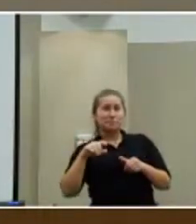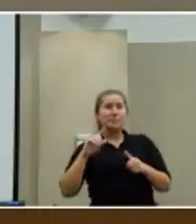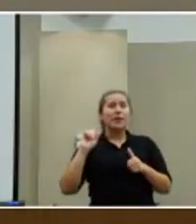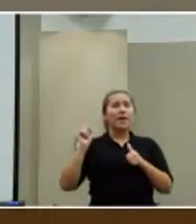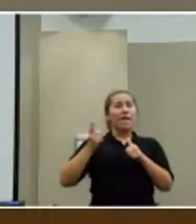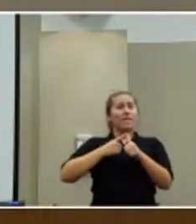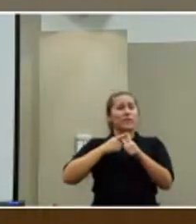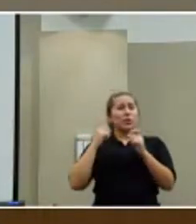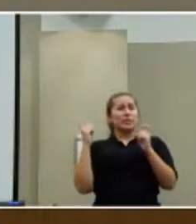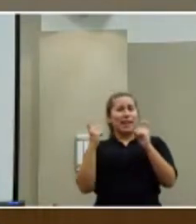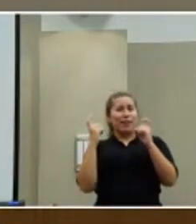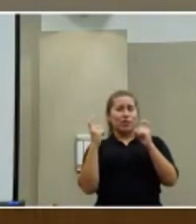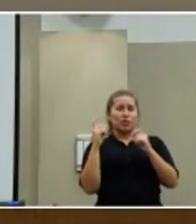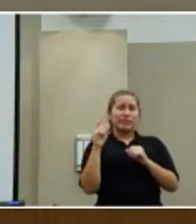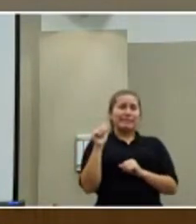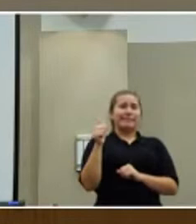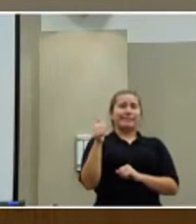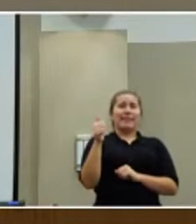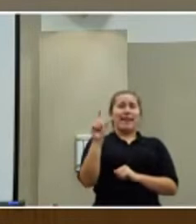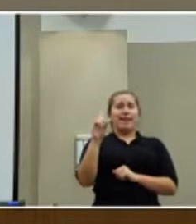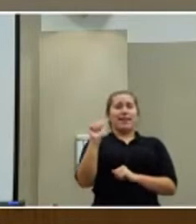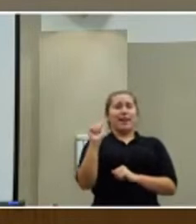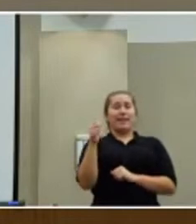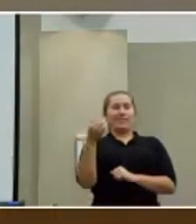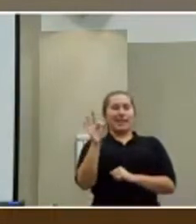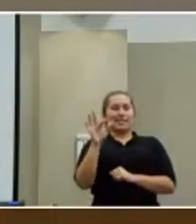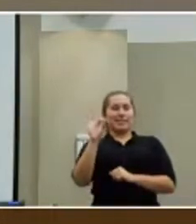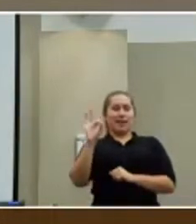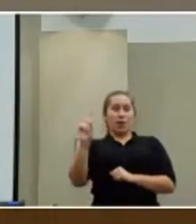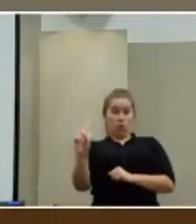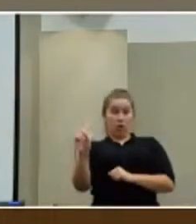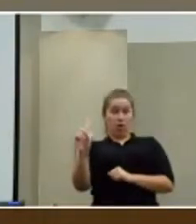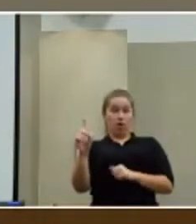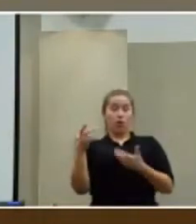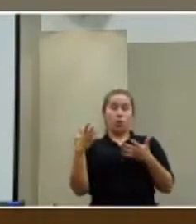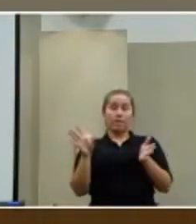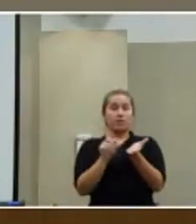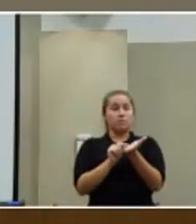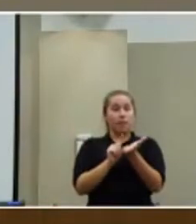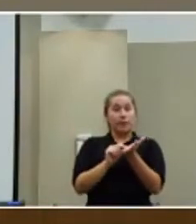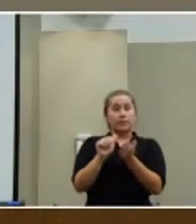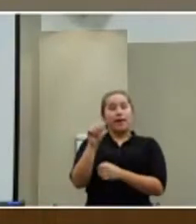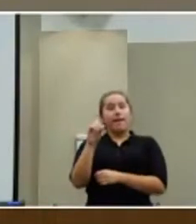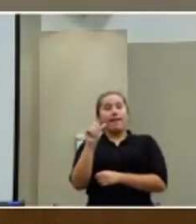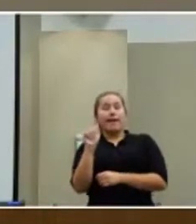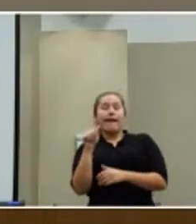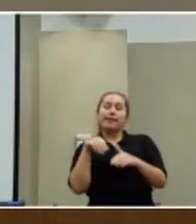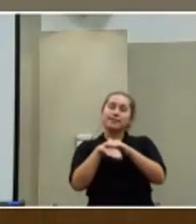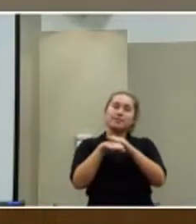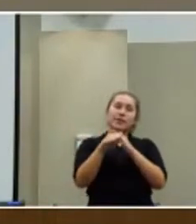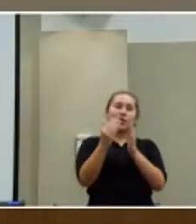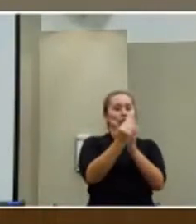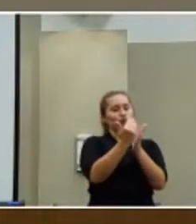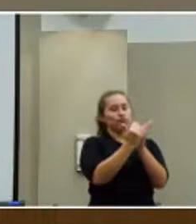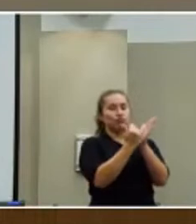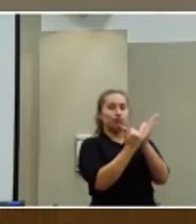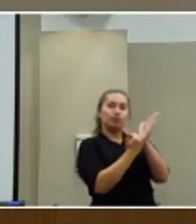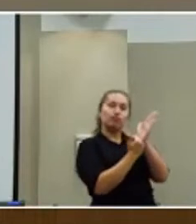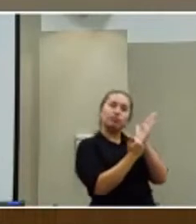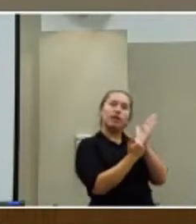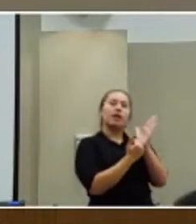ADA, in 1991, we published the ADA Accessibility Guidelines that